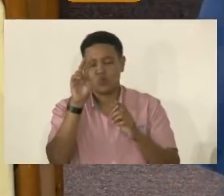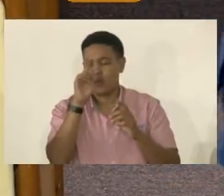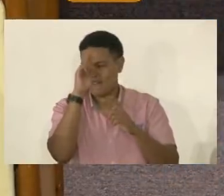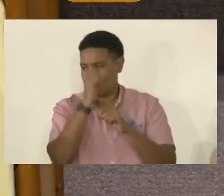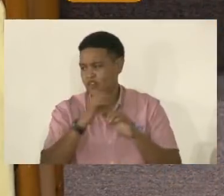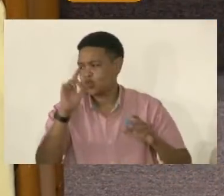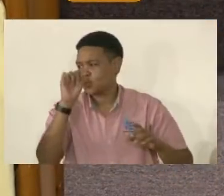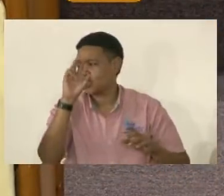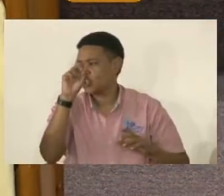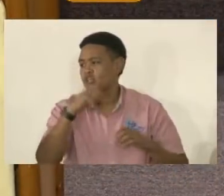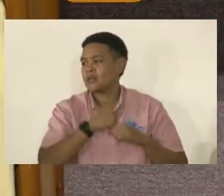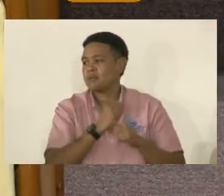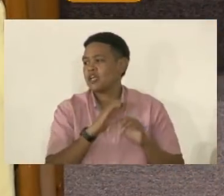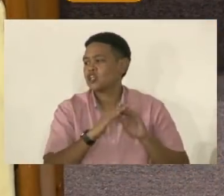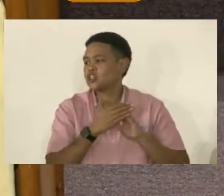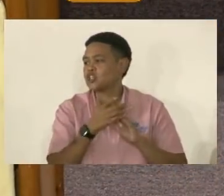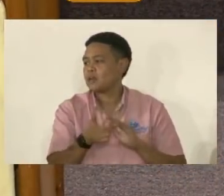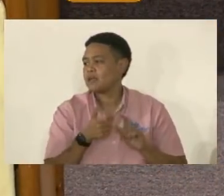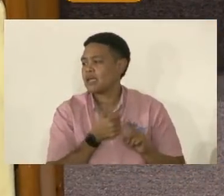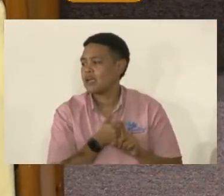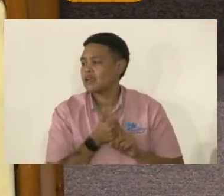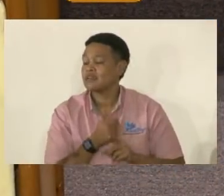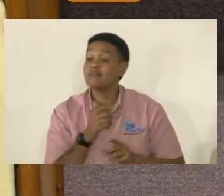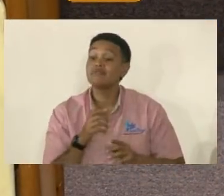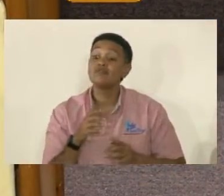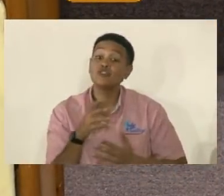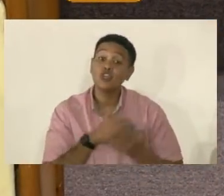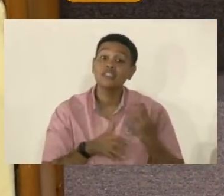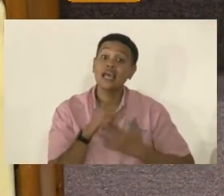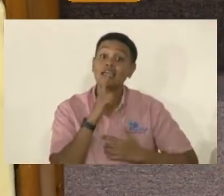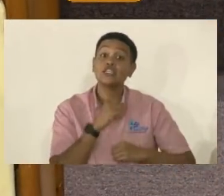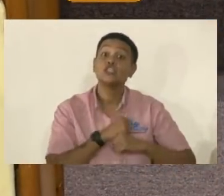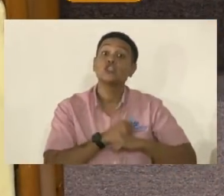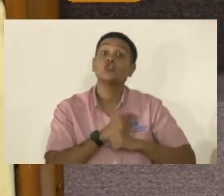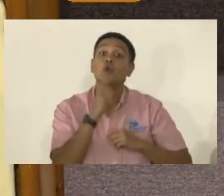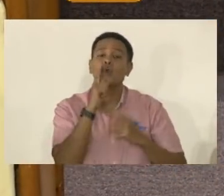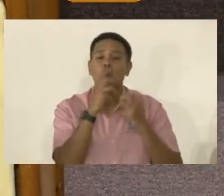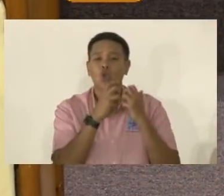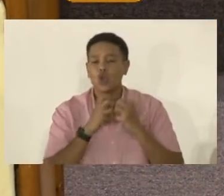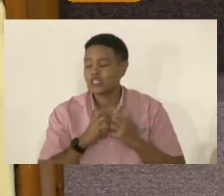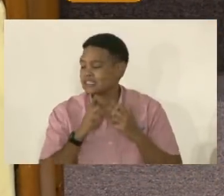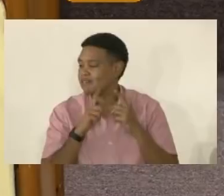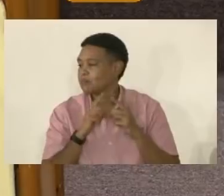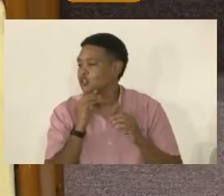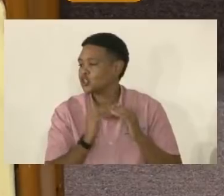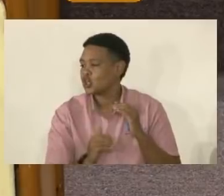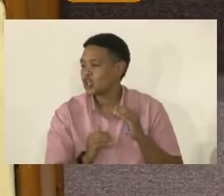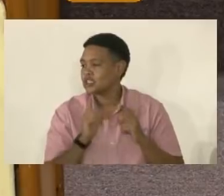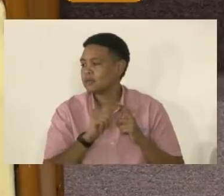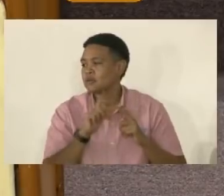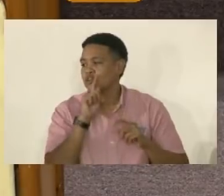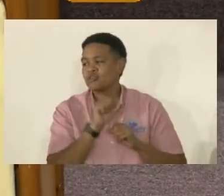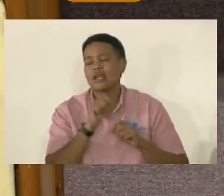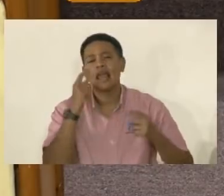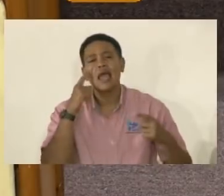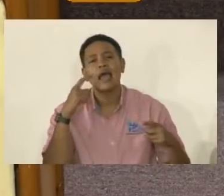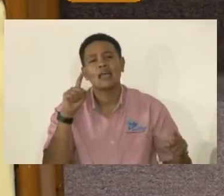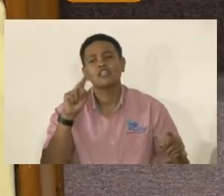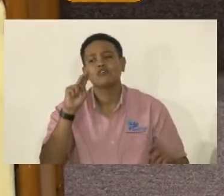which is to make the Jamaican society secure, cohesive, and just, as well as to achieve